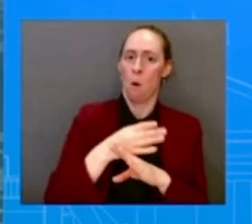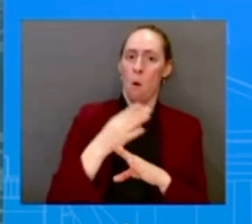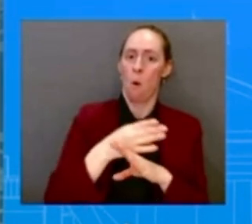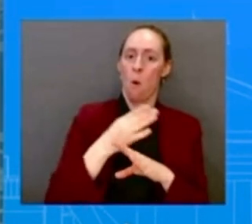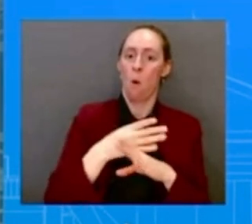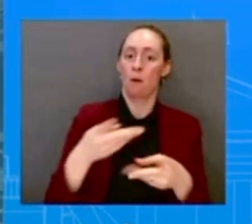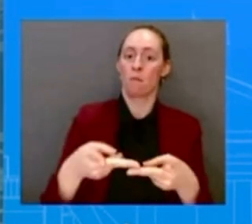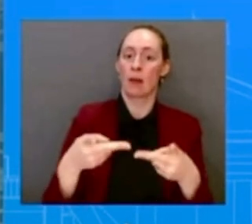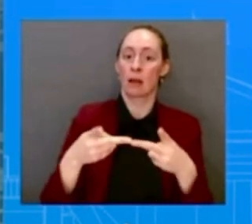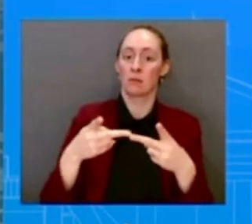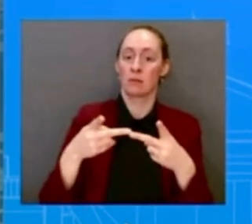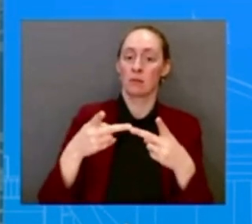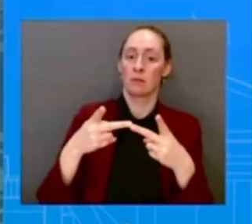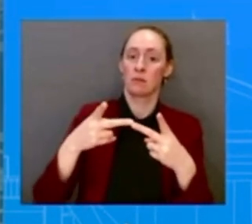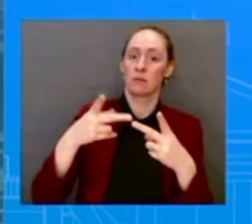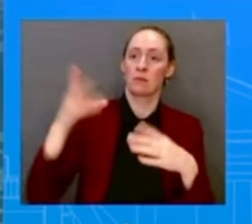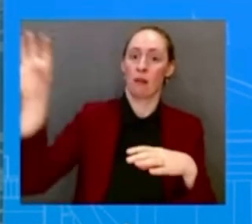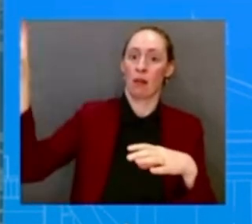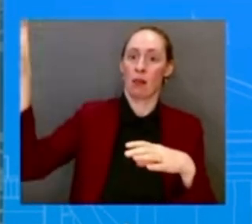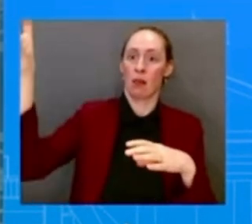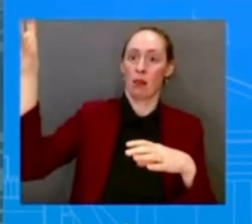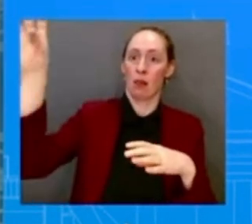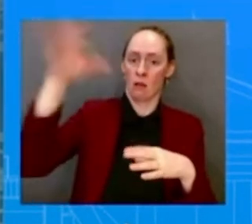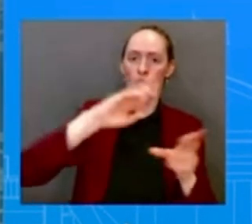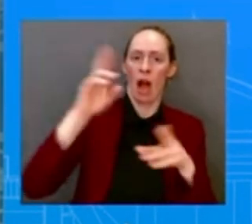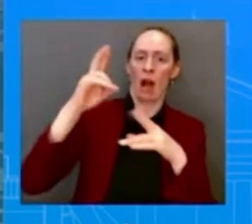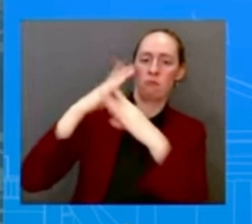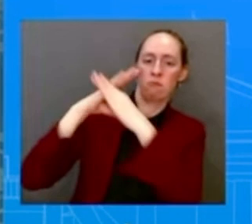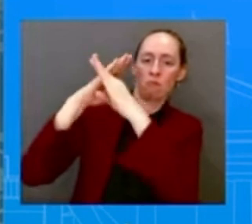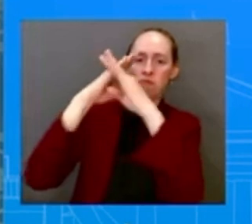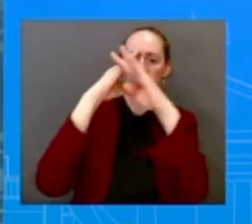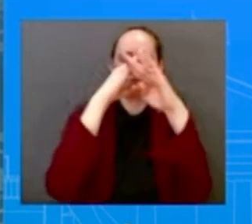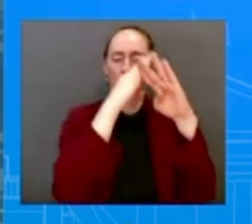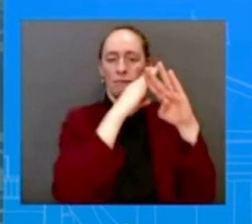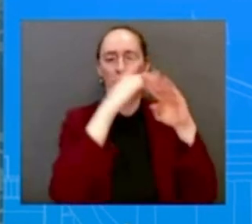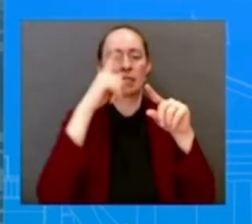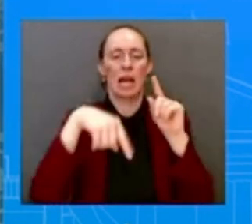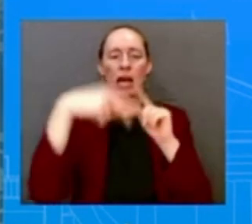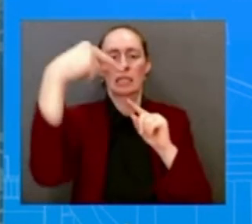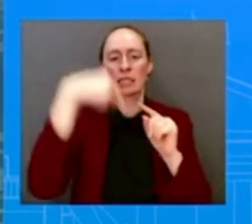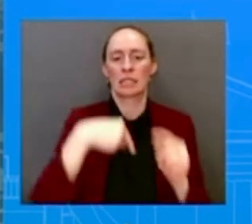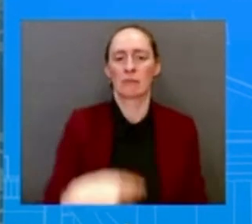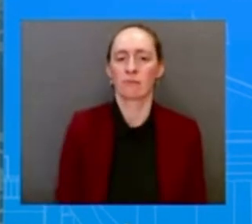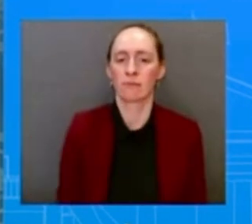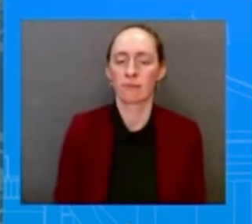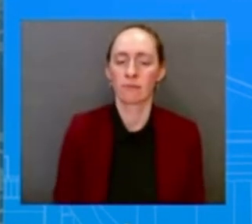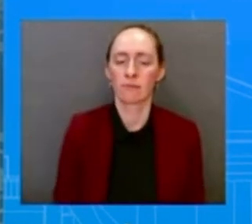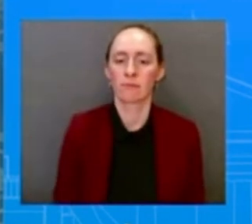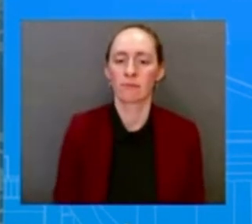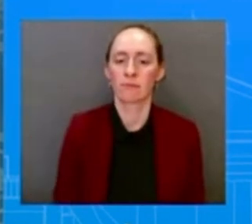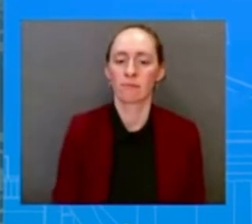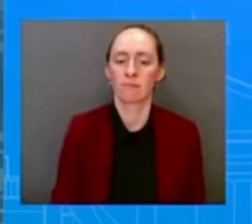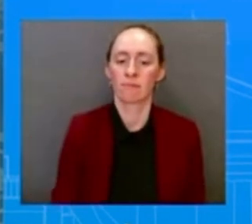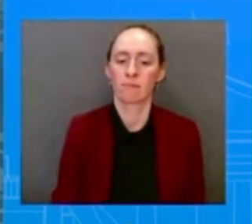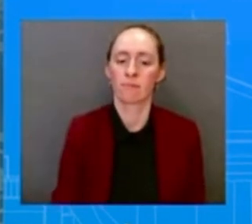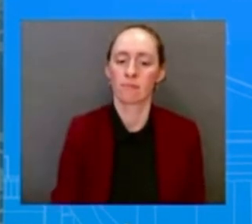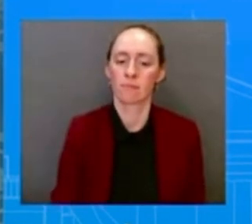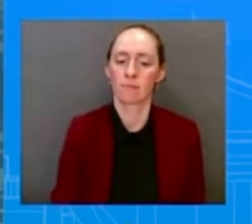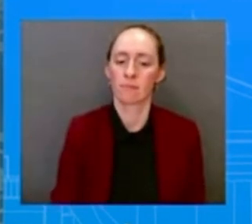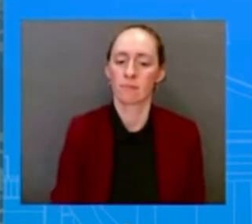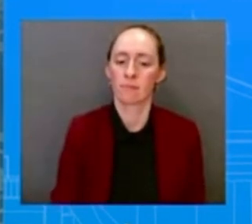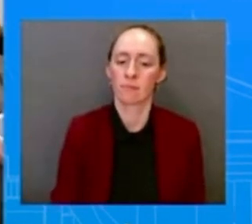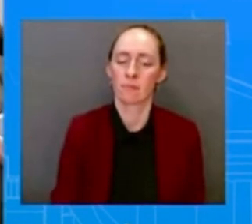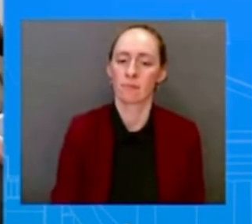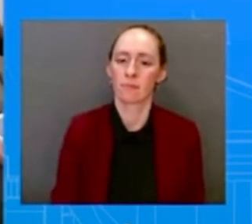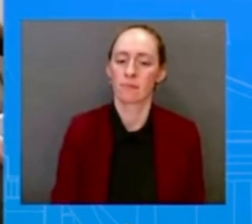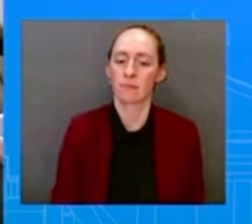curtail anything that would be above and beyond what they normally try to collect through other means. Go ahead, Zeke, and then we'll get around.